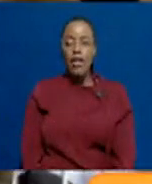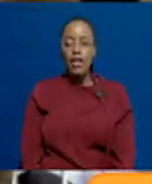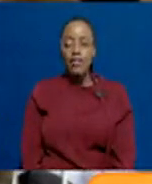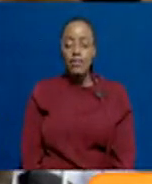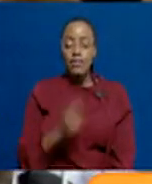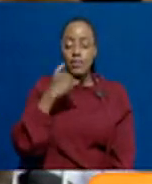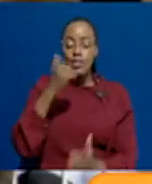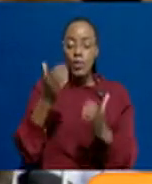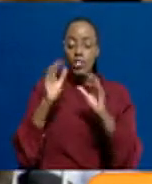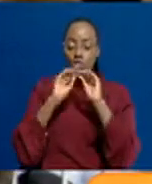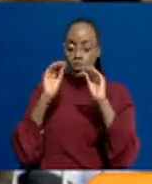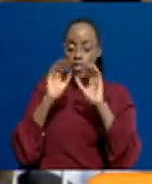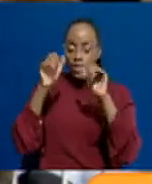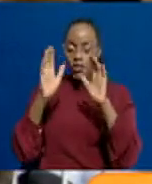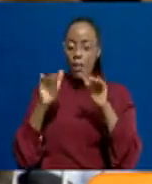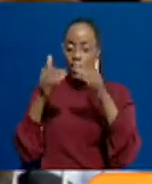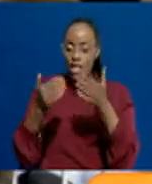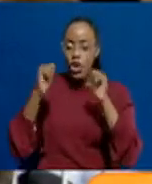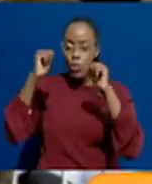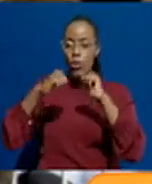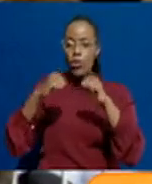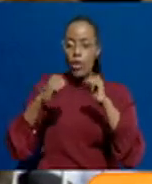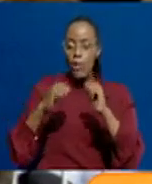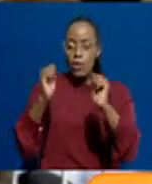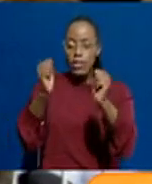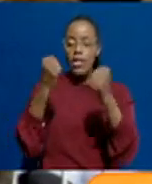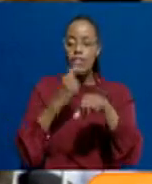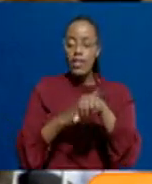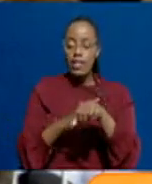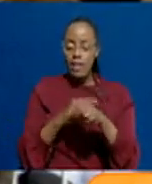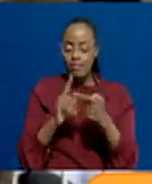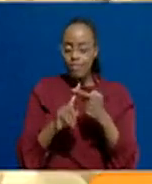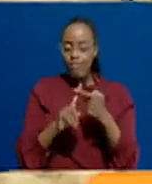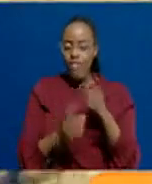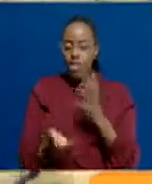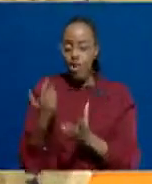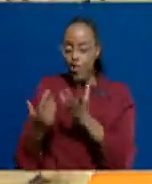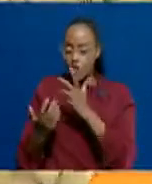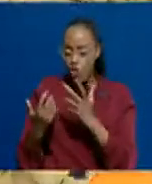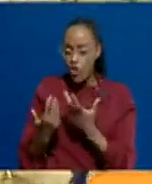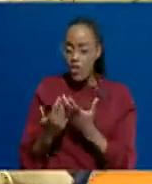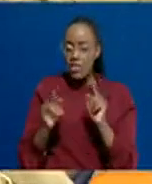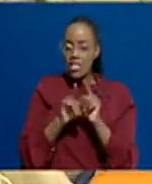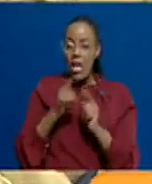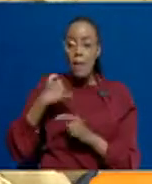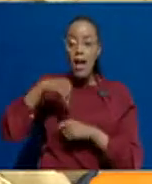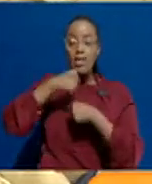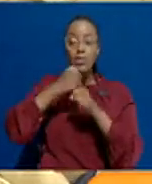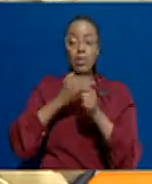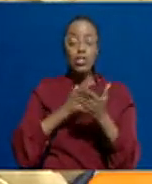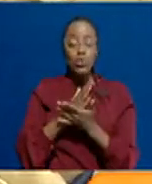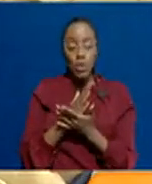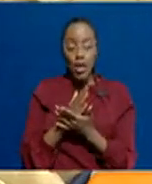We need to educate how farmers can save time on weeding. So basically, we are here to make sure